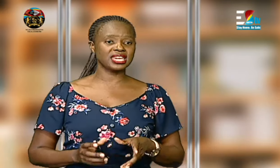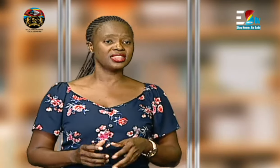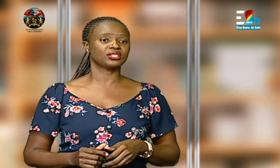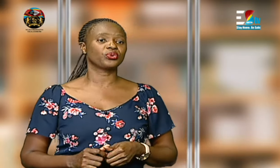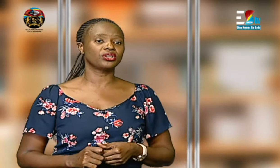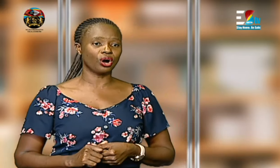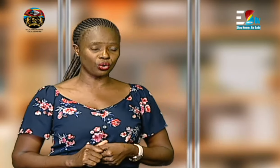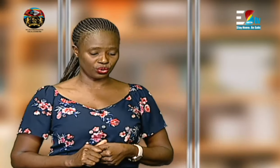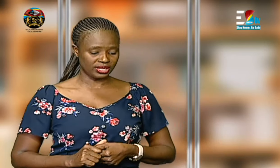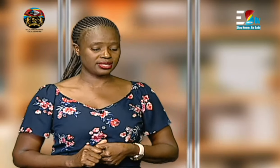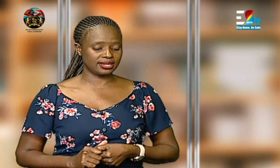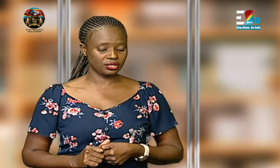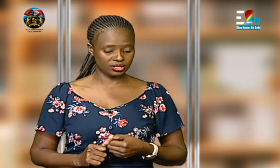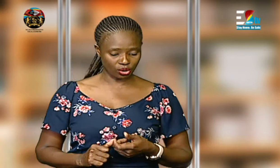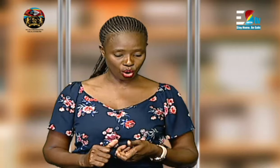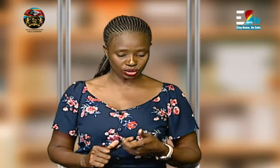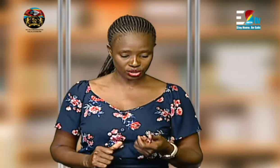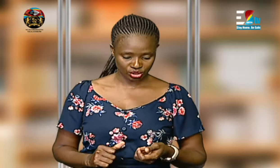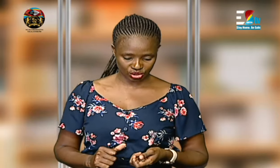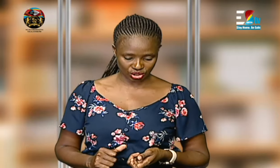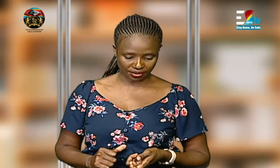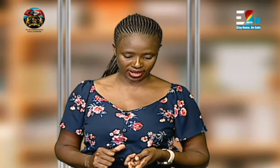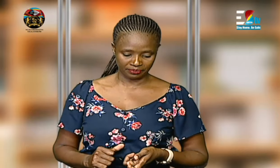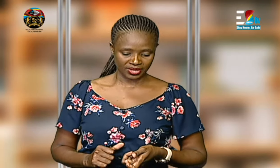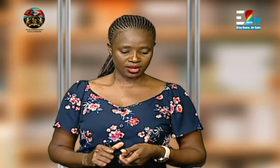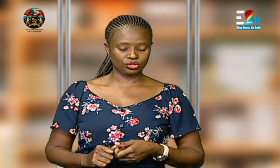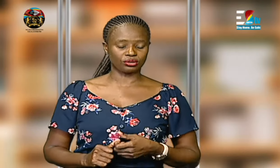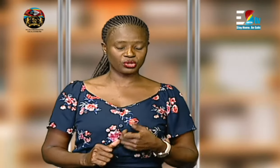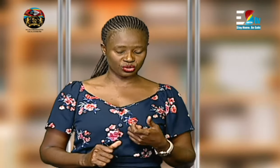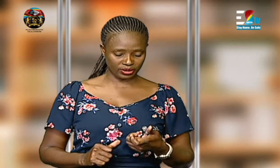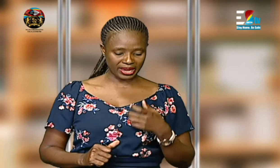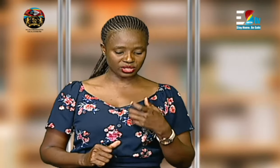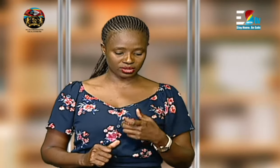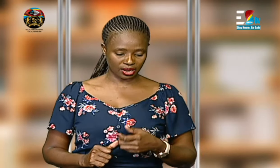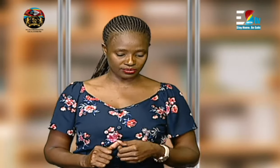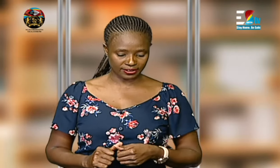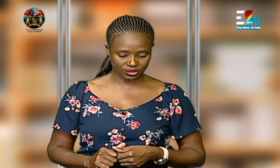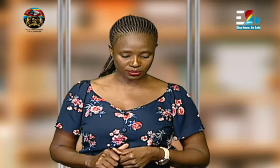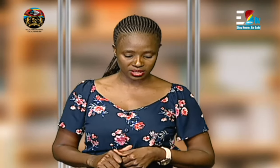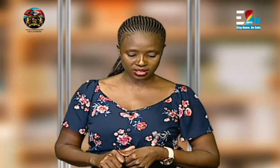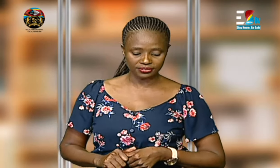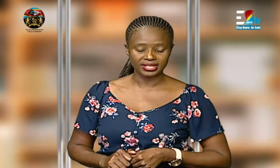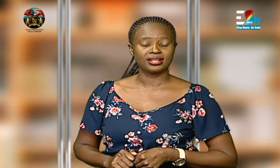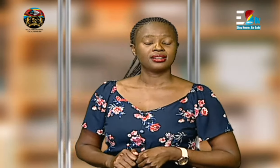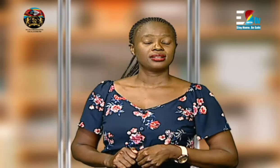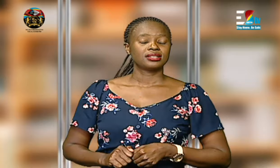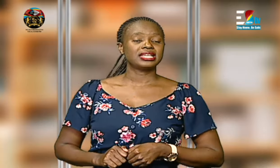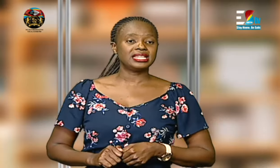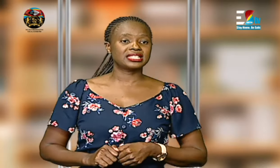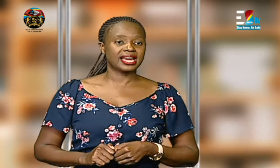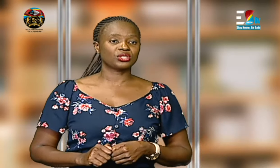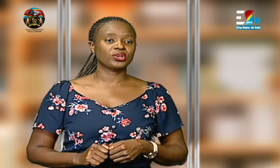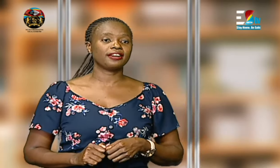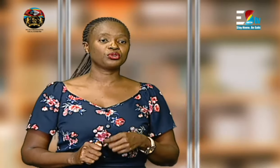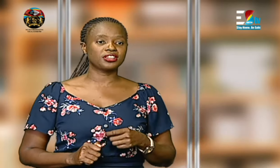is key that we know the whole story. So we should, as the first objective